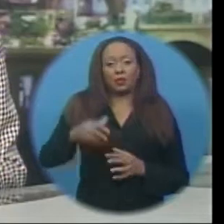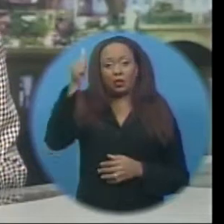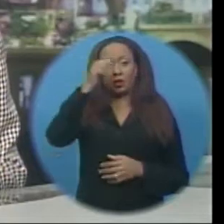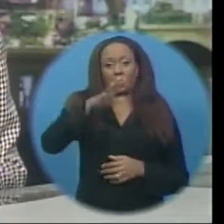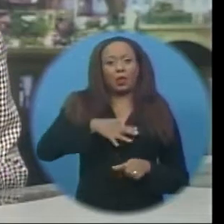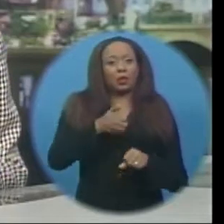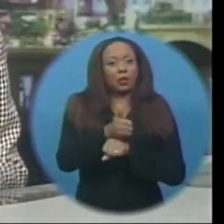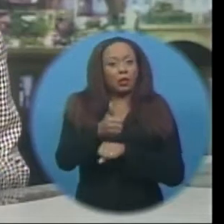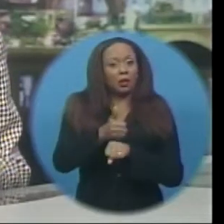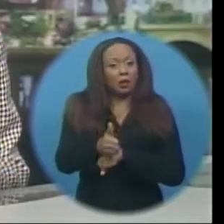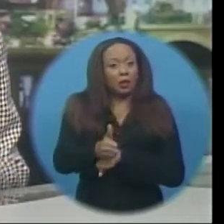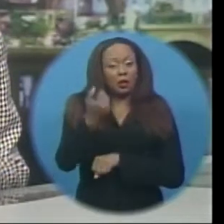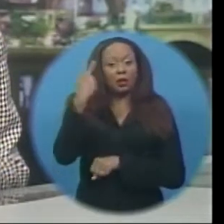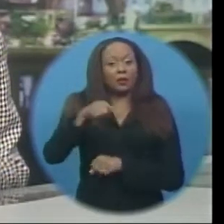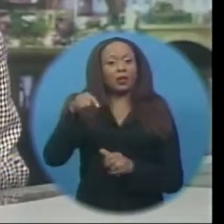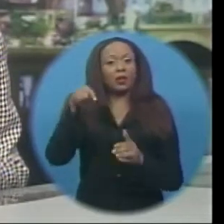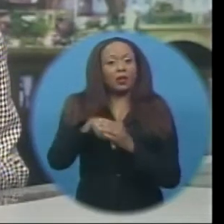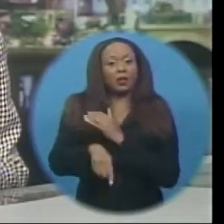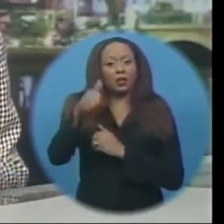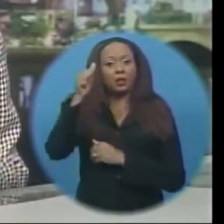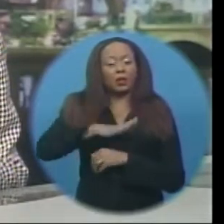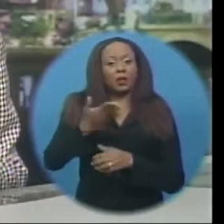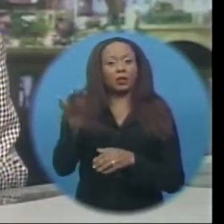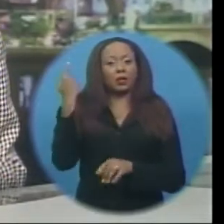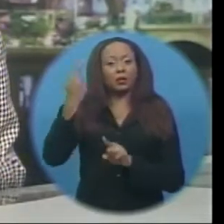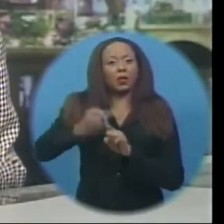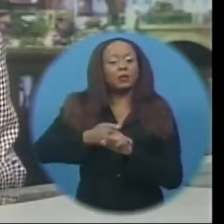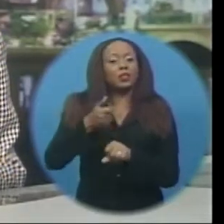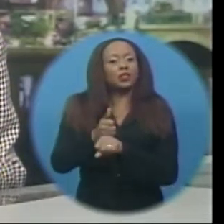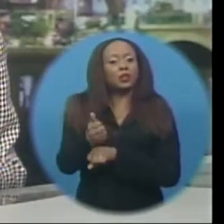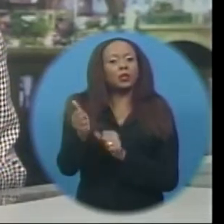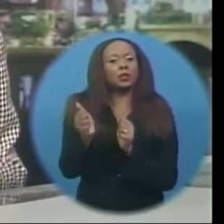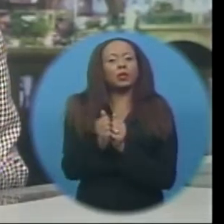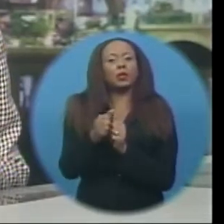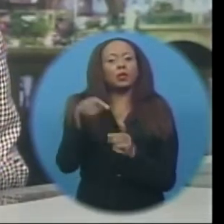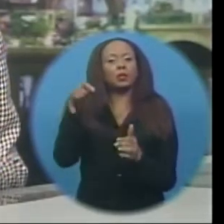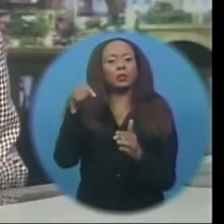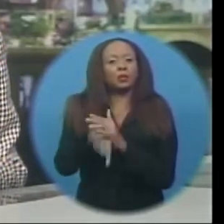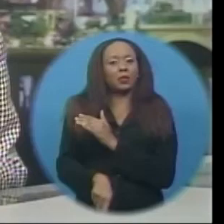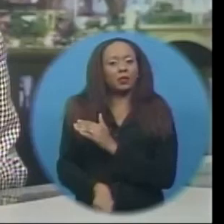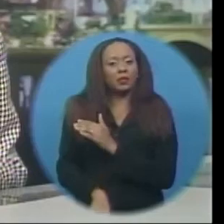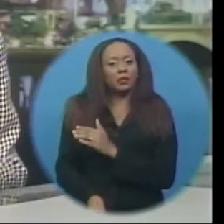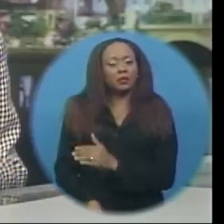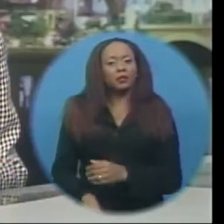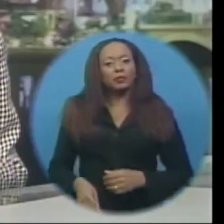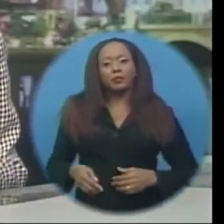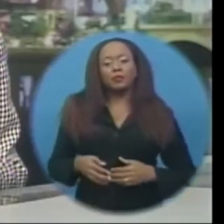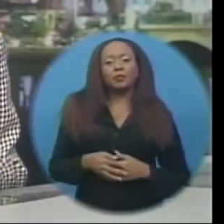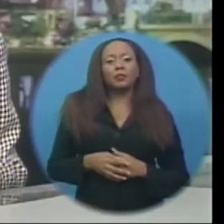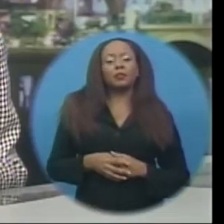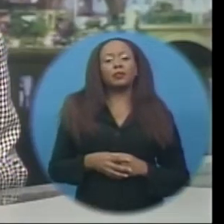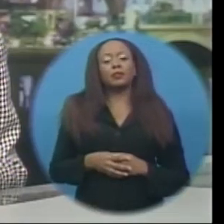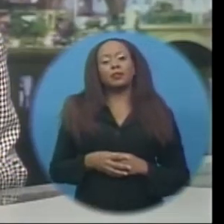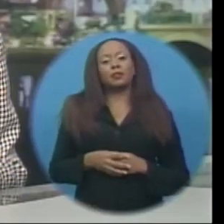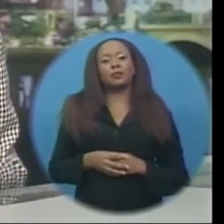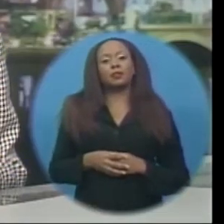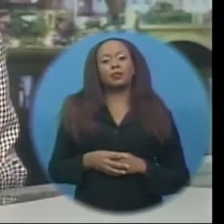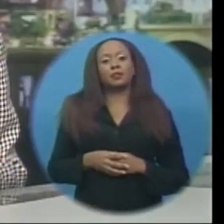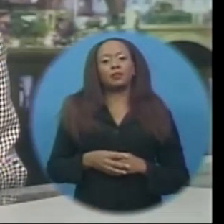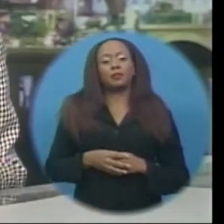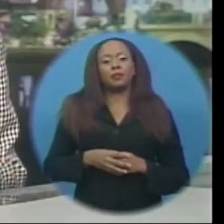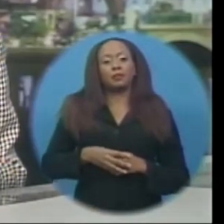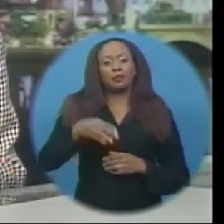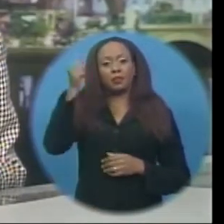The man accused of killing Closton Robinson last month has been charged with murder. Shanley Ferguson Stout of Parish Land